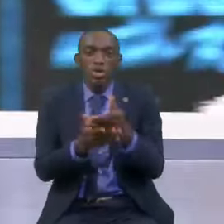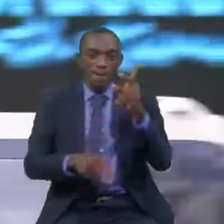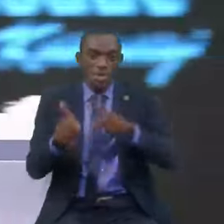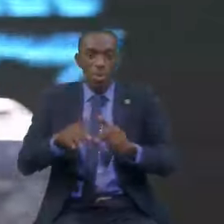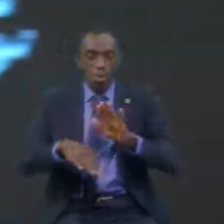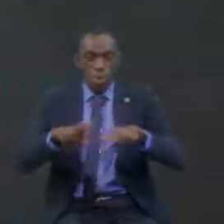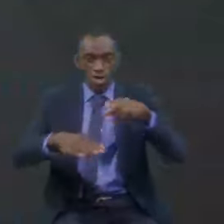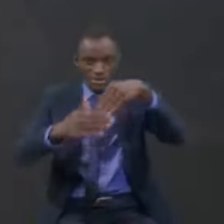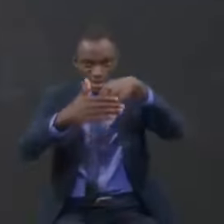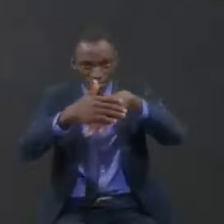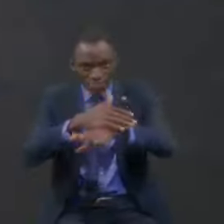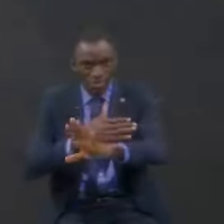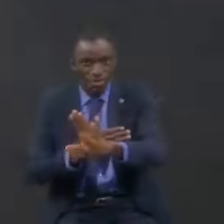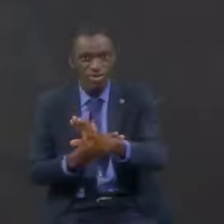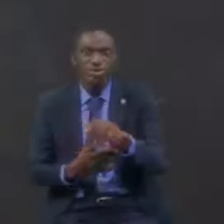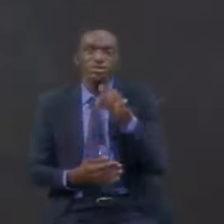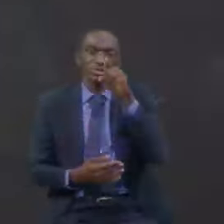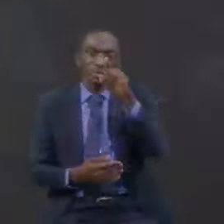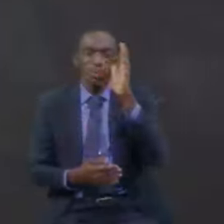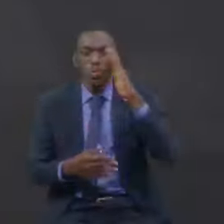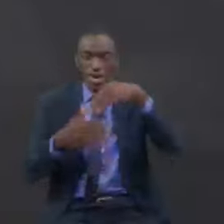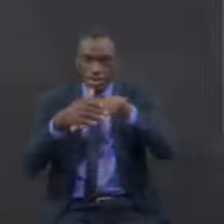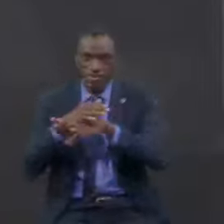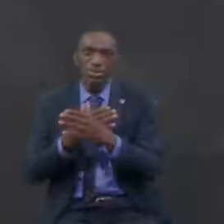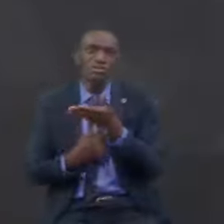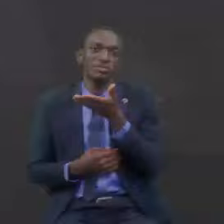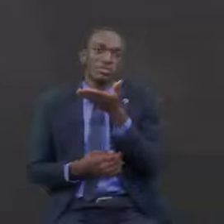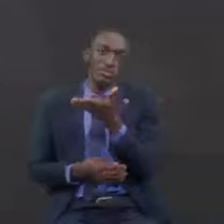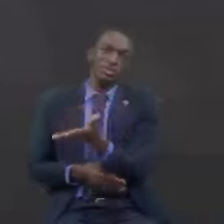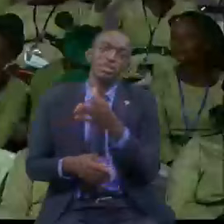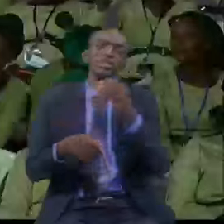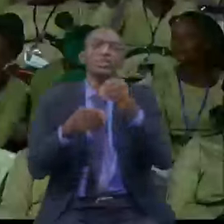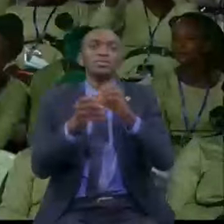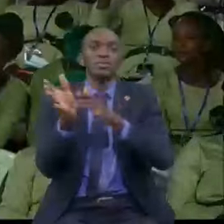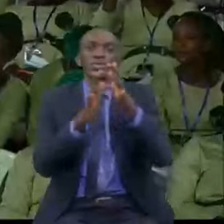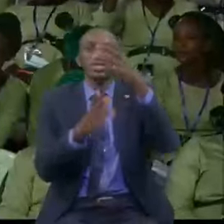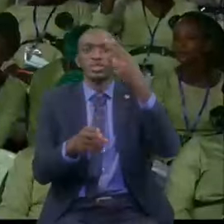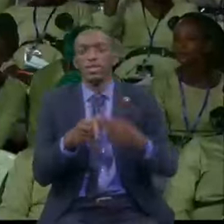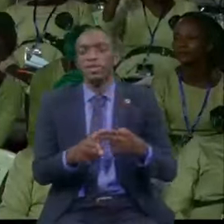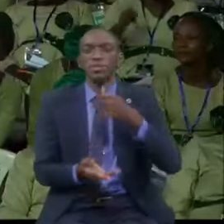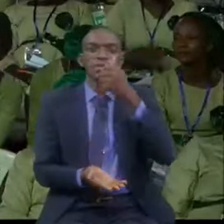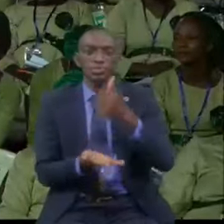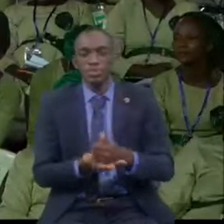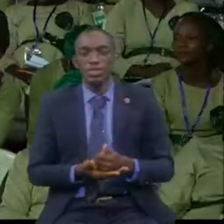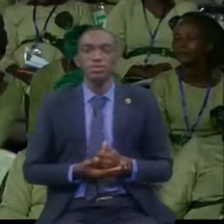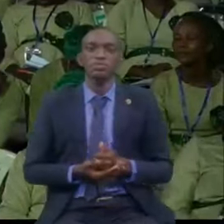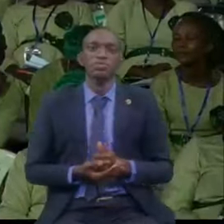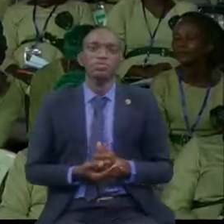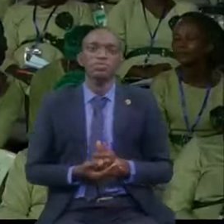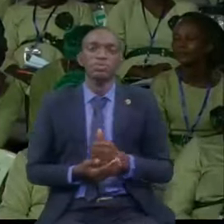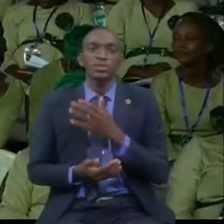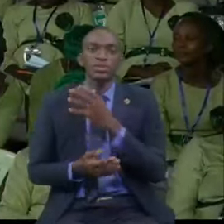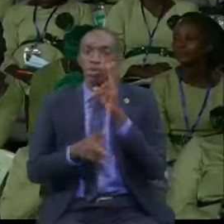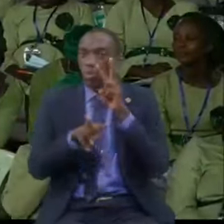enter into, you will enter in Jesus' name. Look at verse 9. In